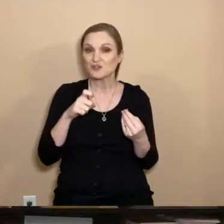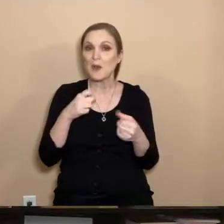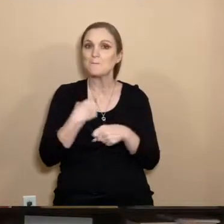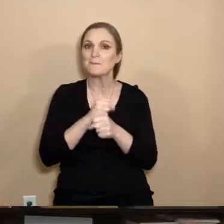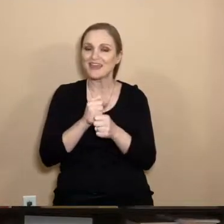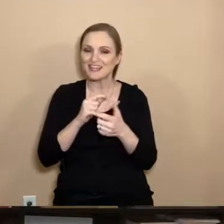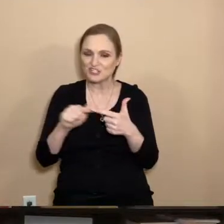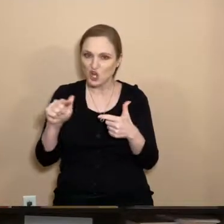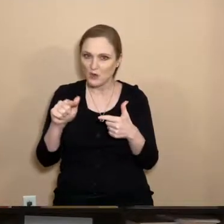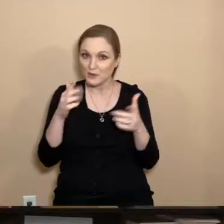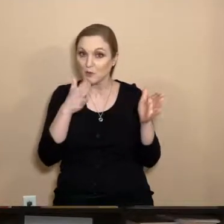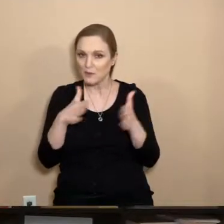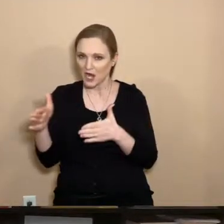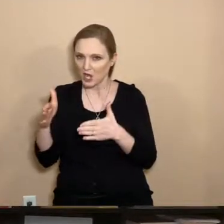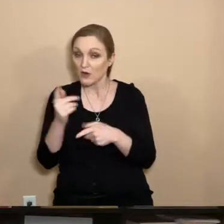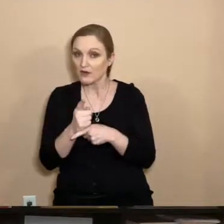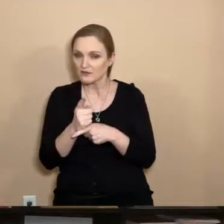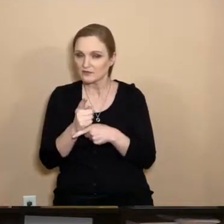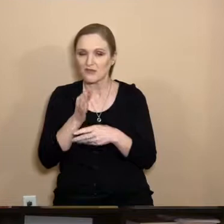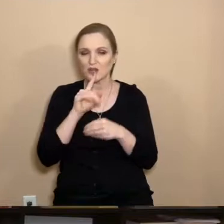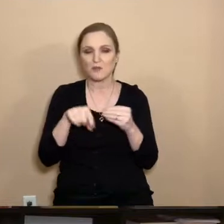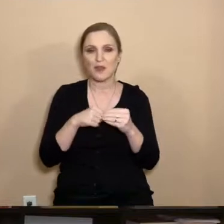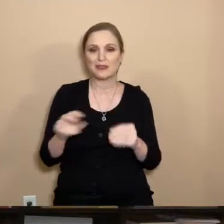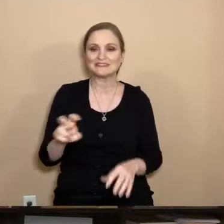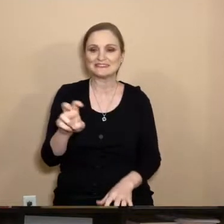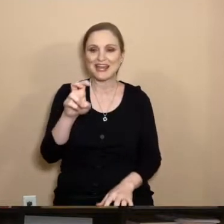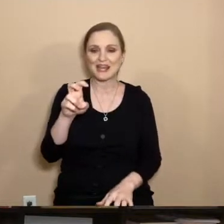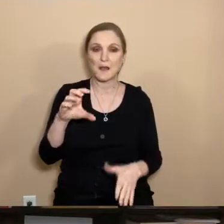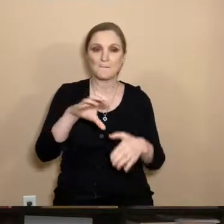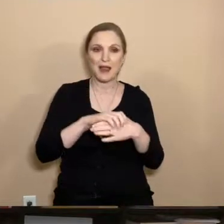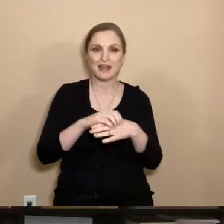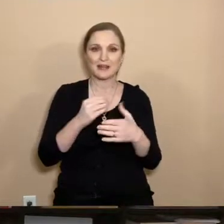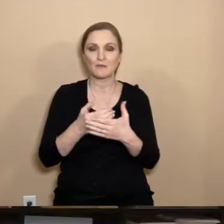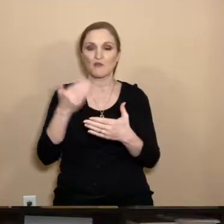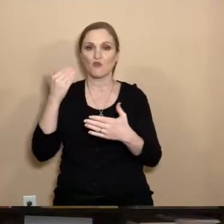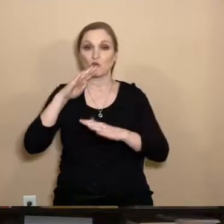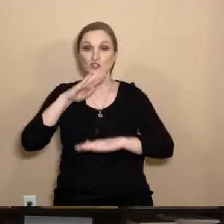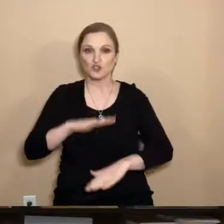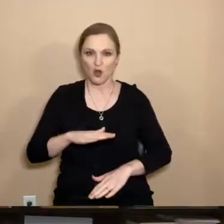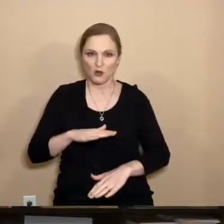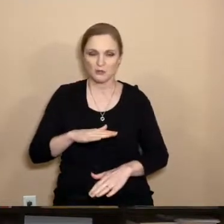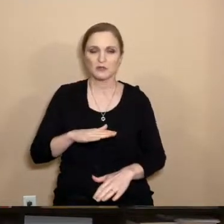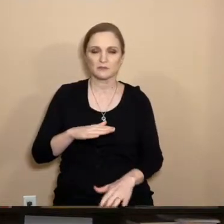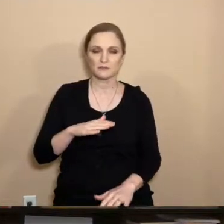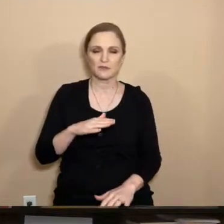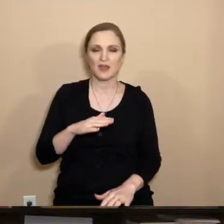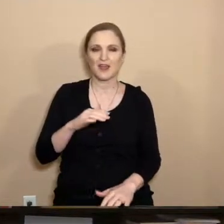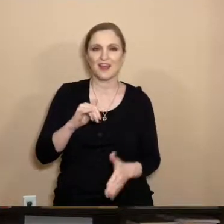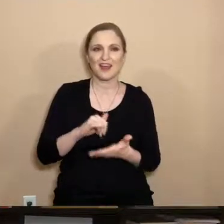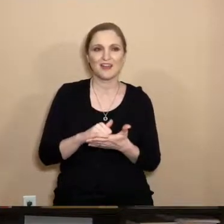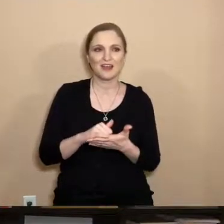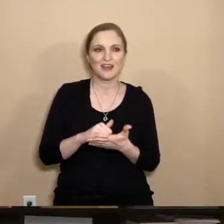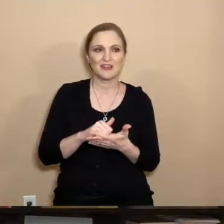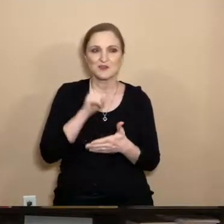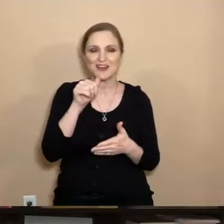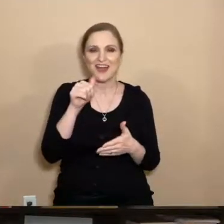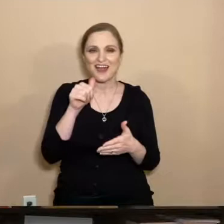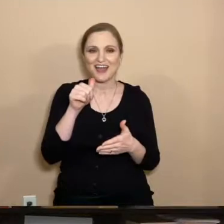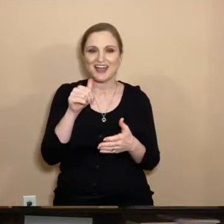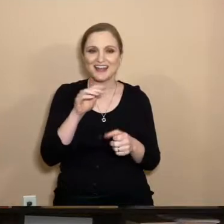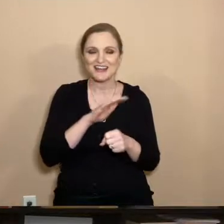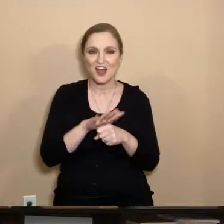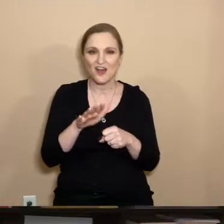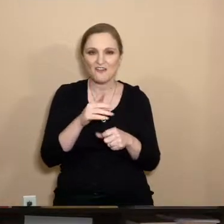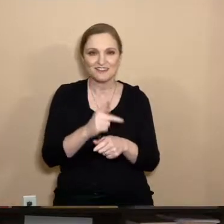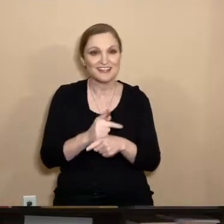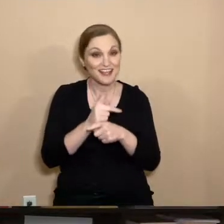should prepare. He talks about the serpent biting before it's charmed. That there wasn't enough care taken to make